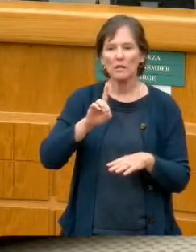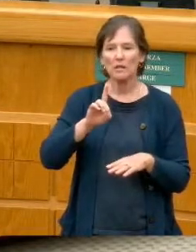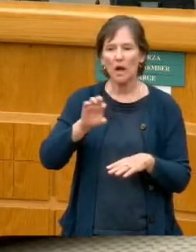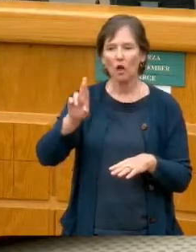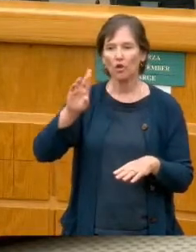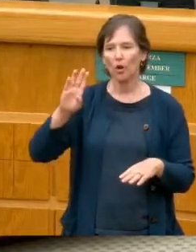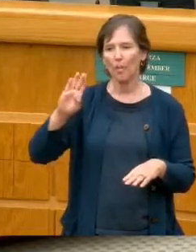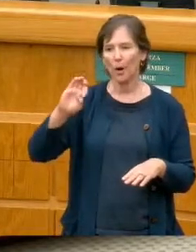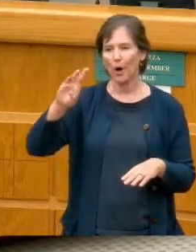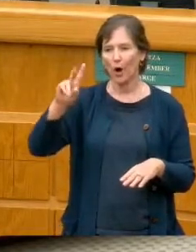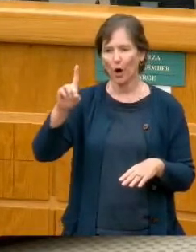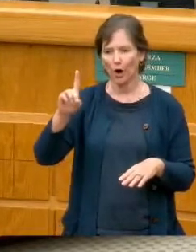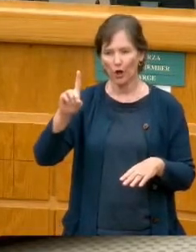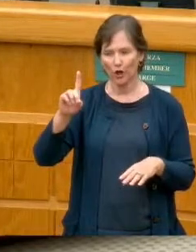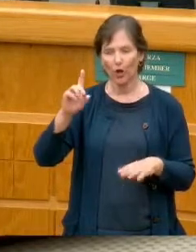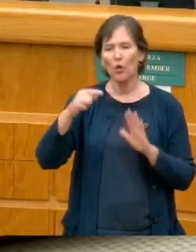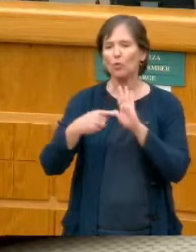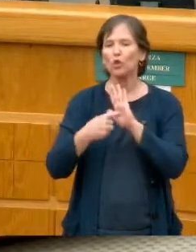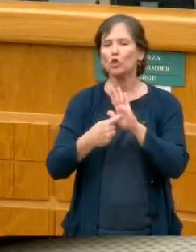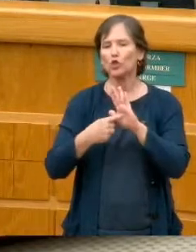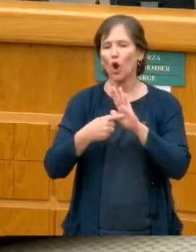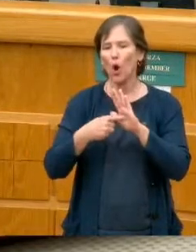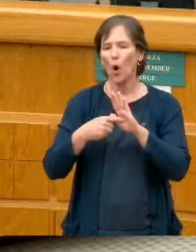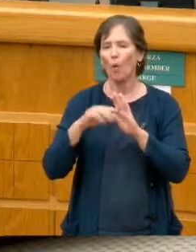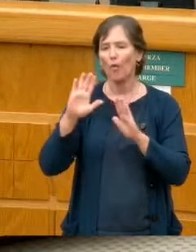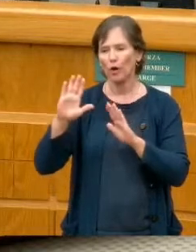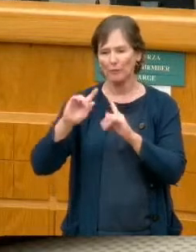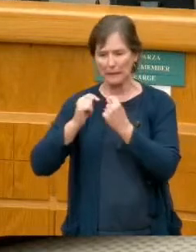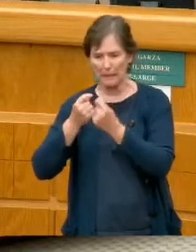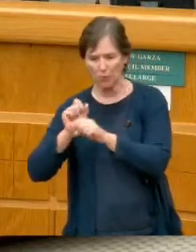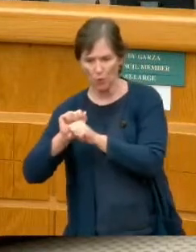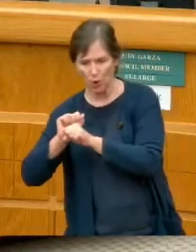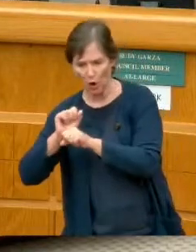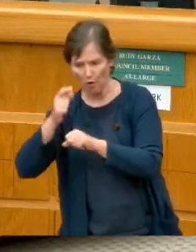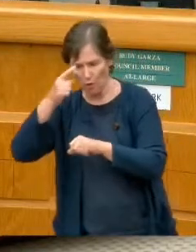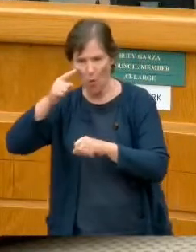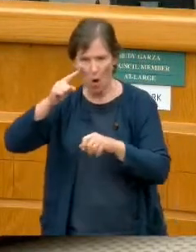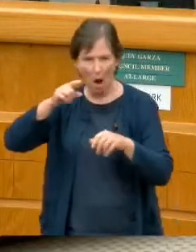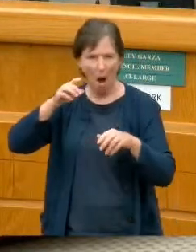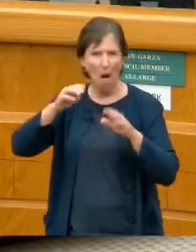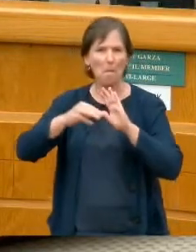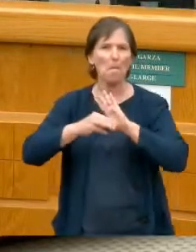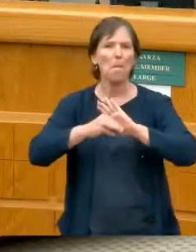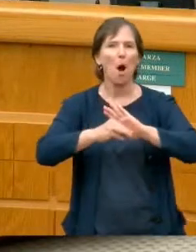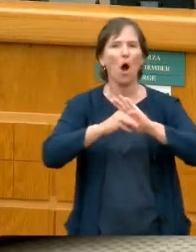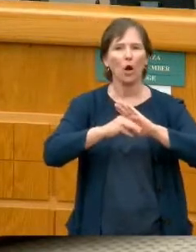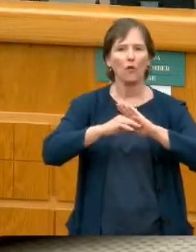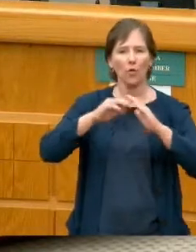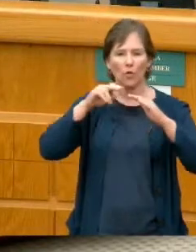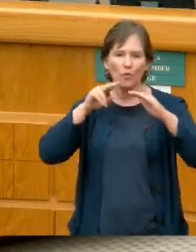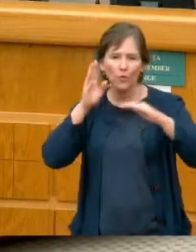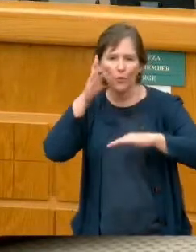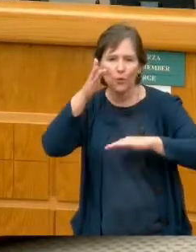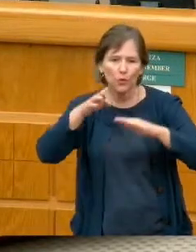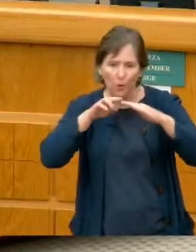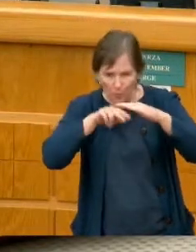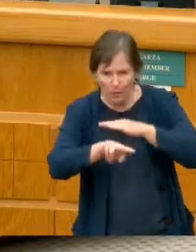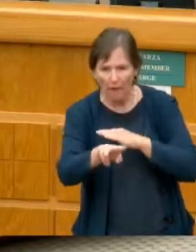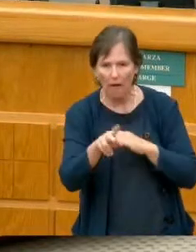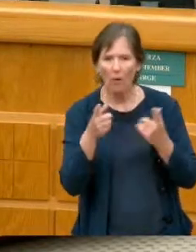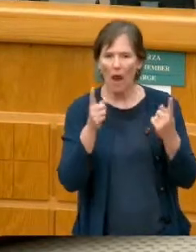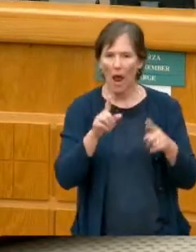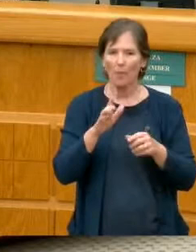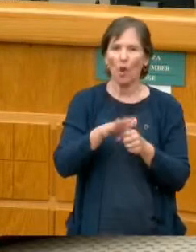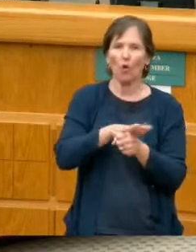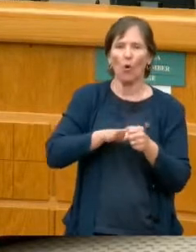us updates on their modeling for the Coastal Bend community. So we'll see everybody Tuesday. We'll be sharing information on our websites. The city and